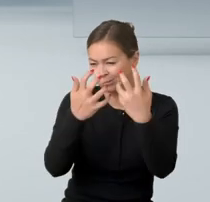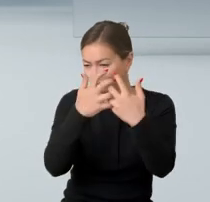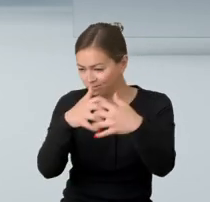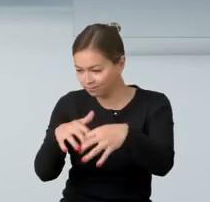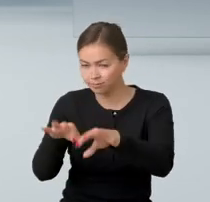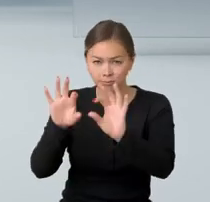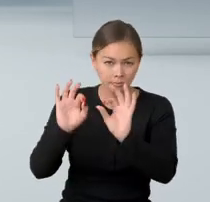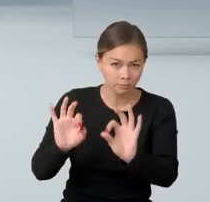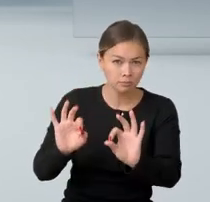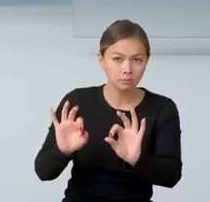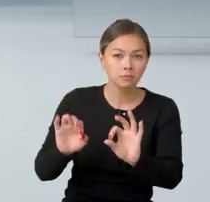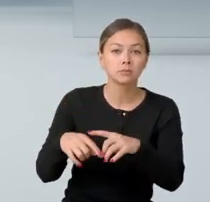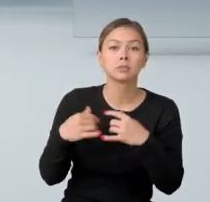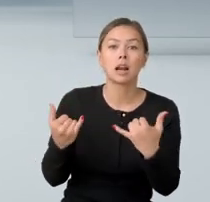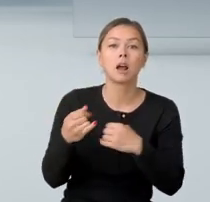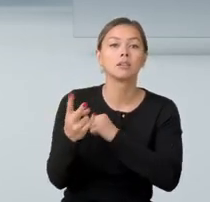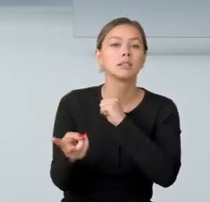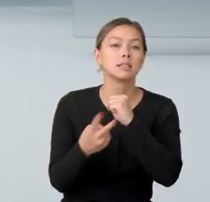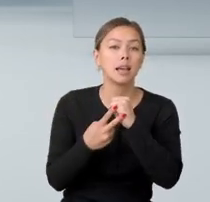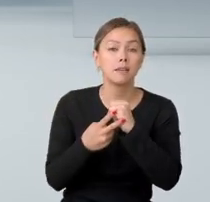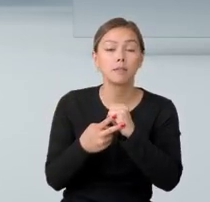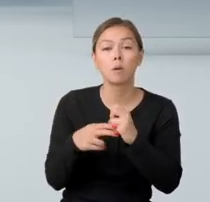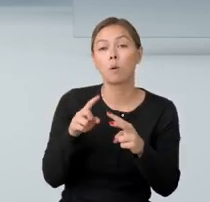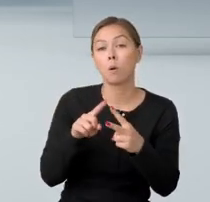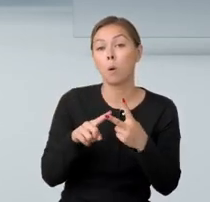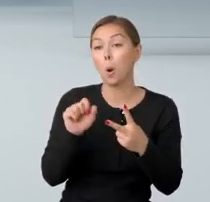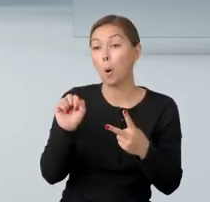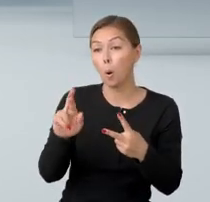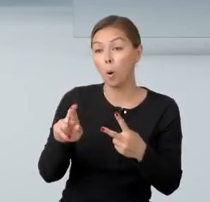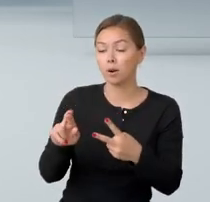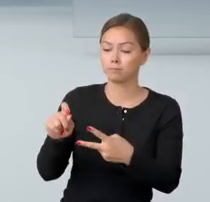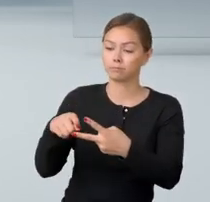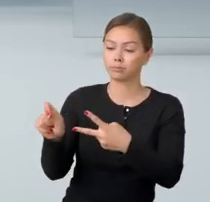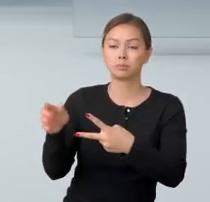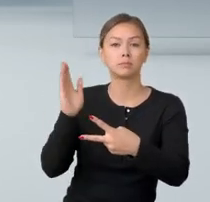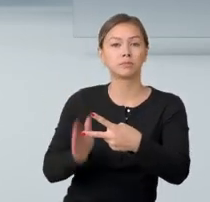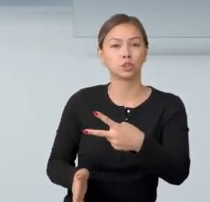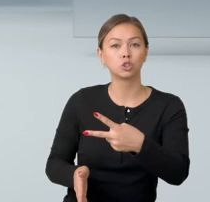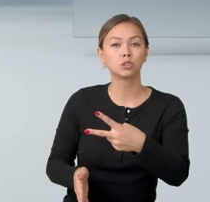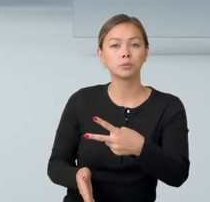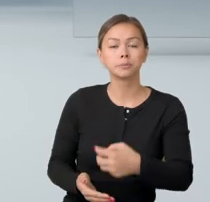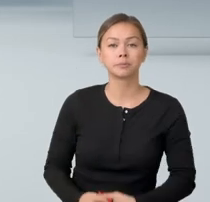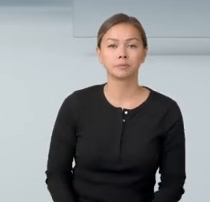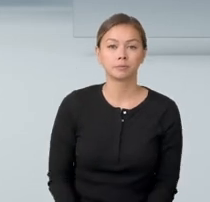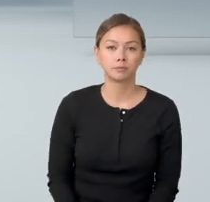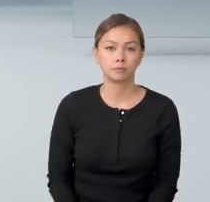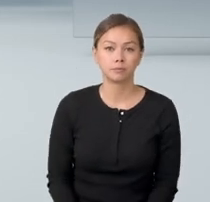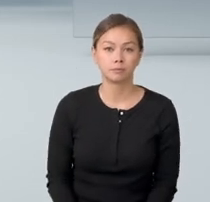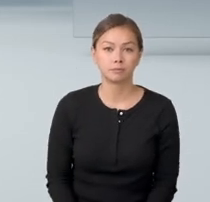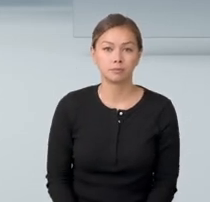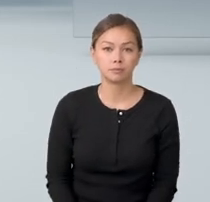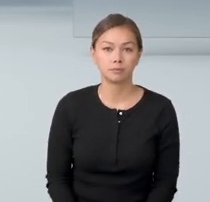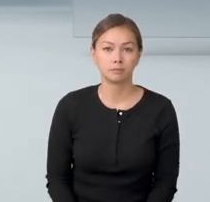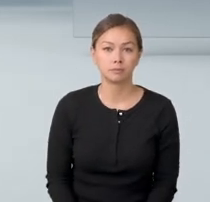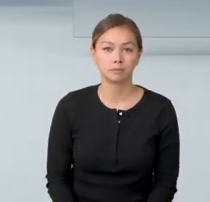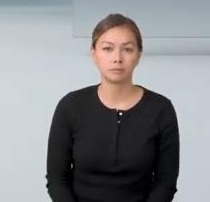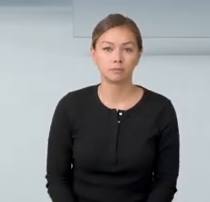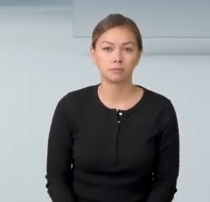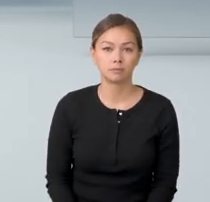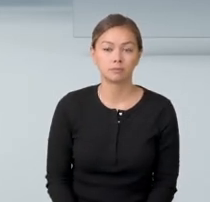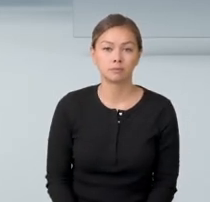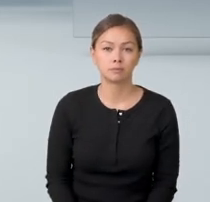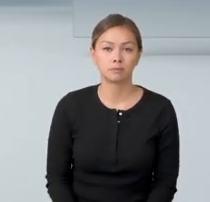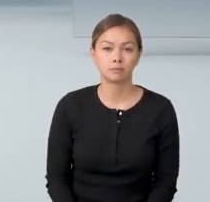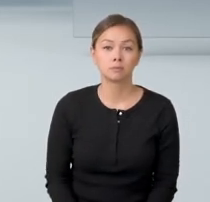exactly the timing that I have spent I can save or even Mark as complete